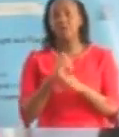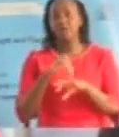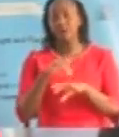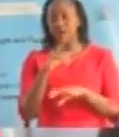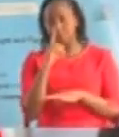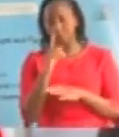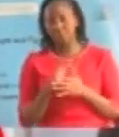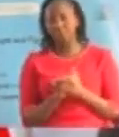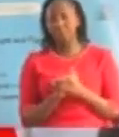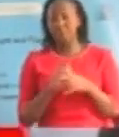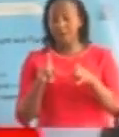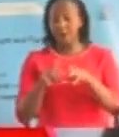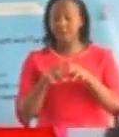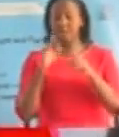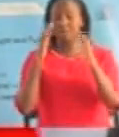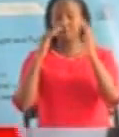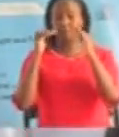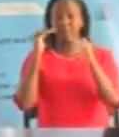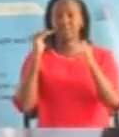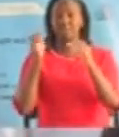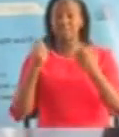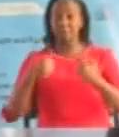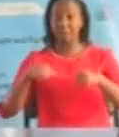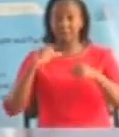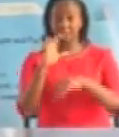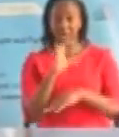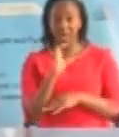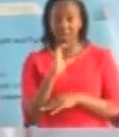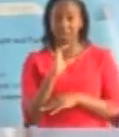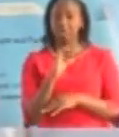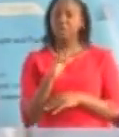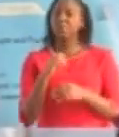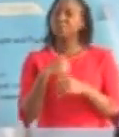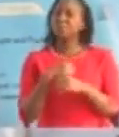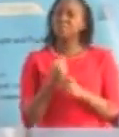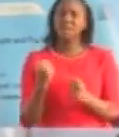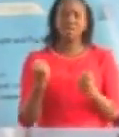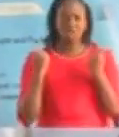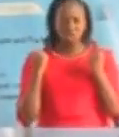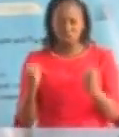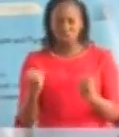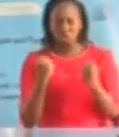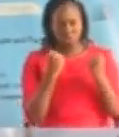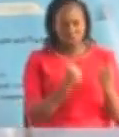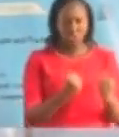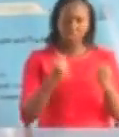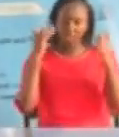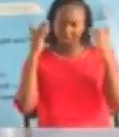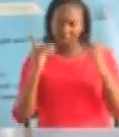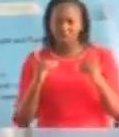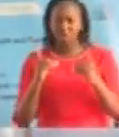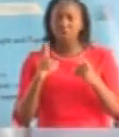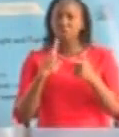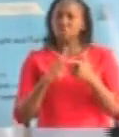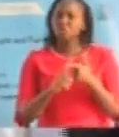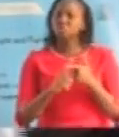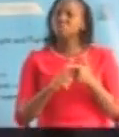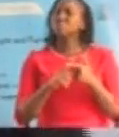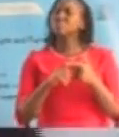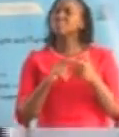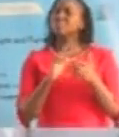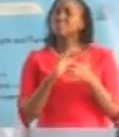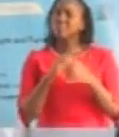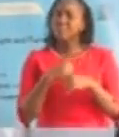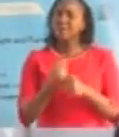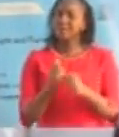As a university, Madam Chancellor, we have made a firm decision to invest more resources in technology to